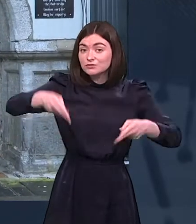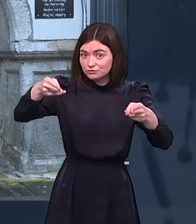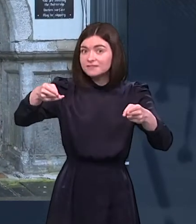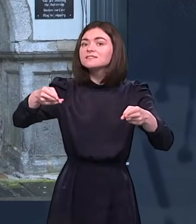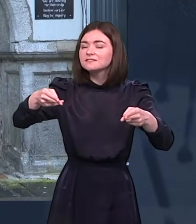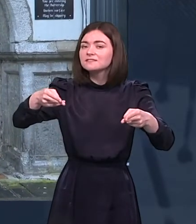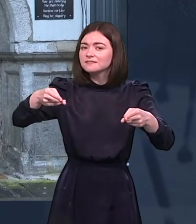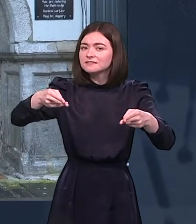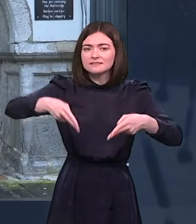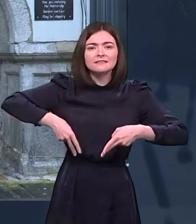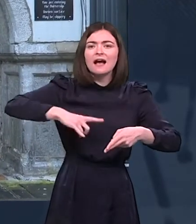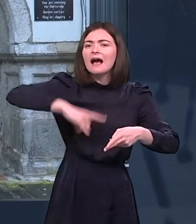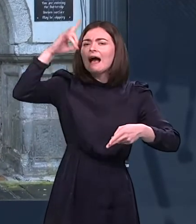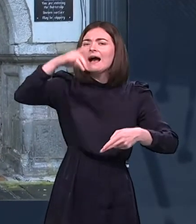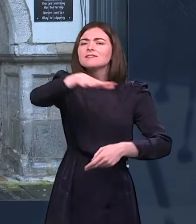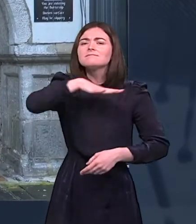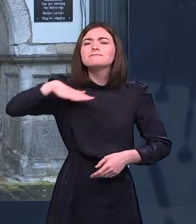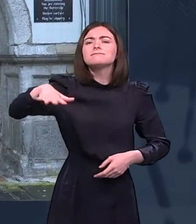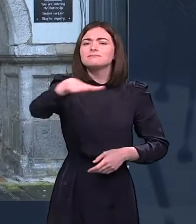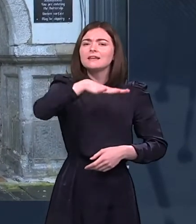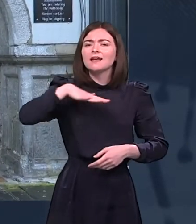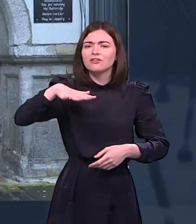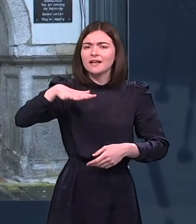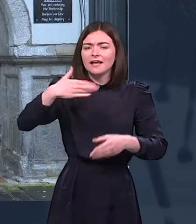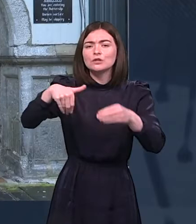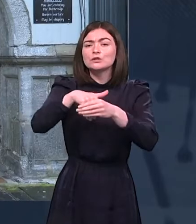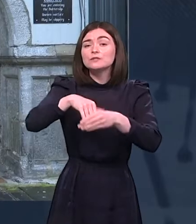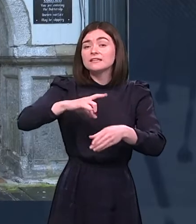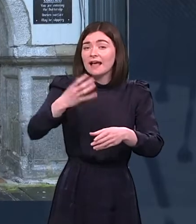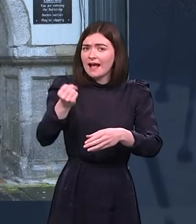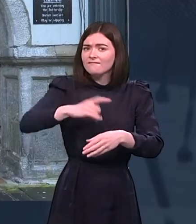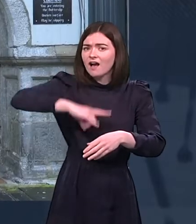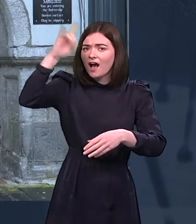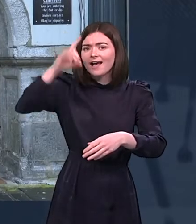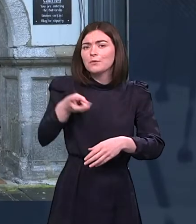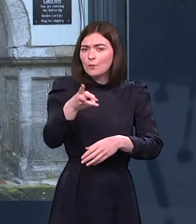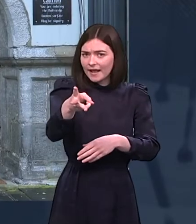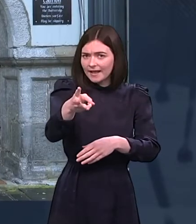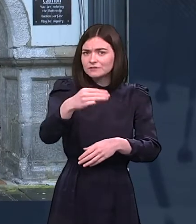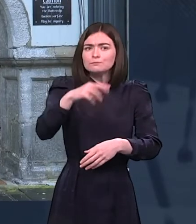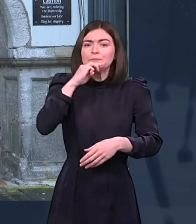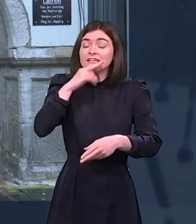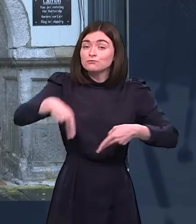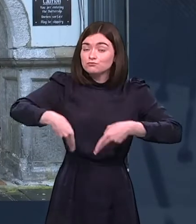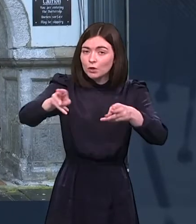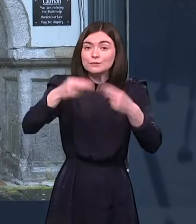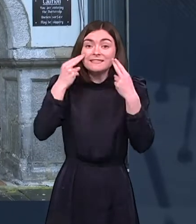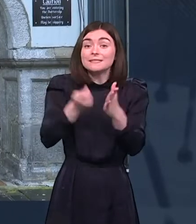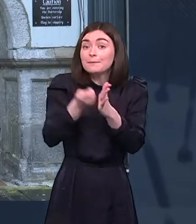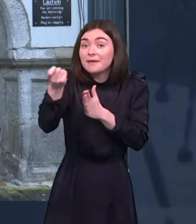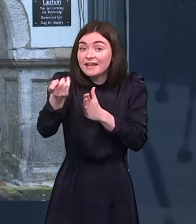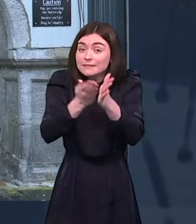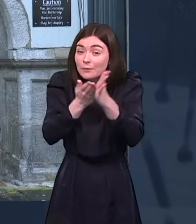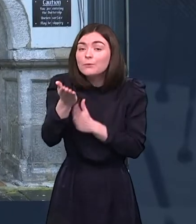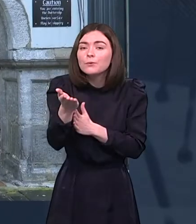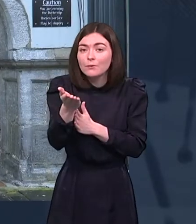High Town, High Street, and highways. Highways were tolled roads where you paid a tax to get through. In fact, they would make a